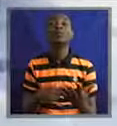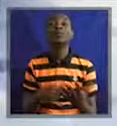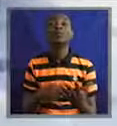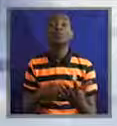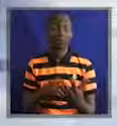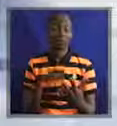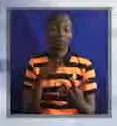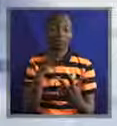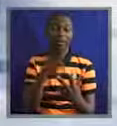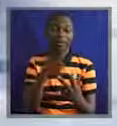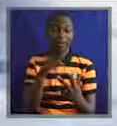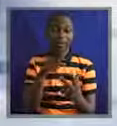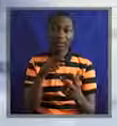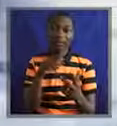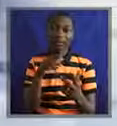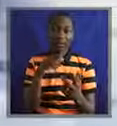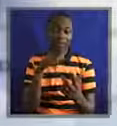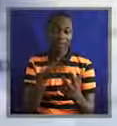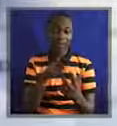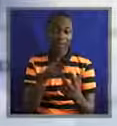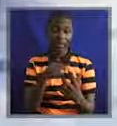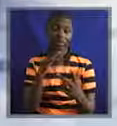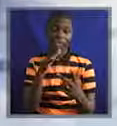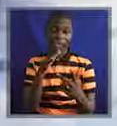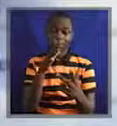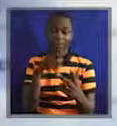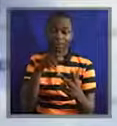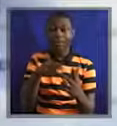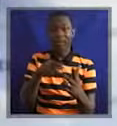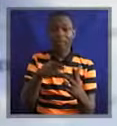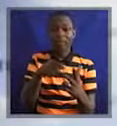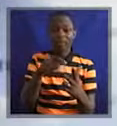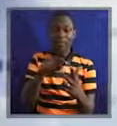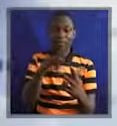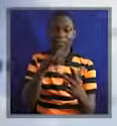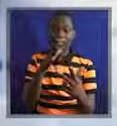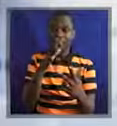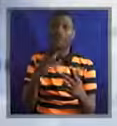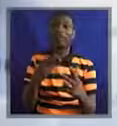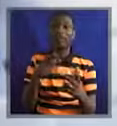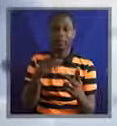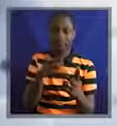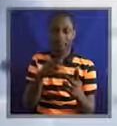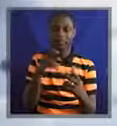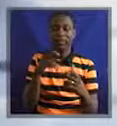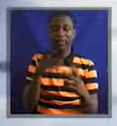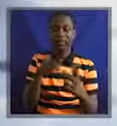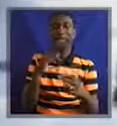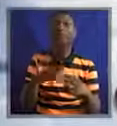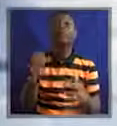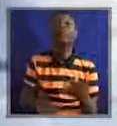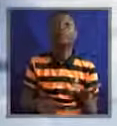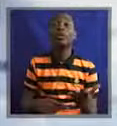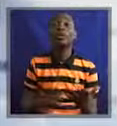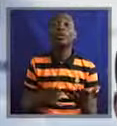wo maame e maame e maame ye fra ne sai wo tie me anopai wo papa ni din